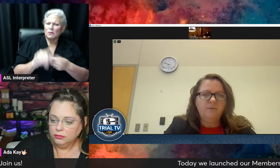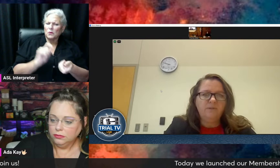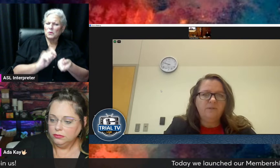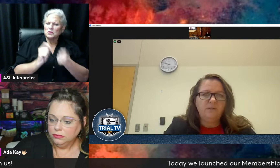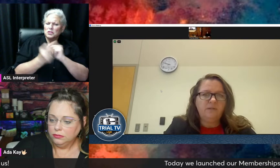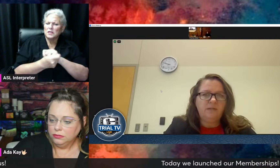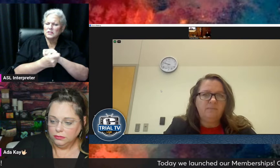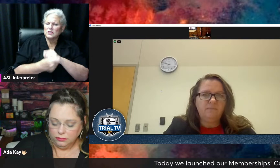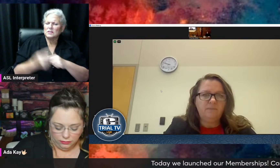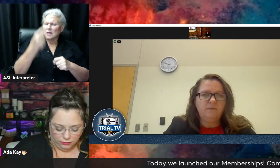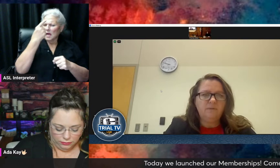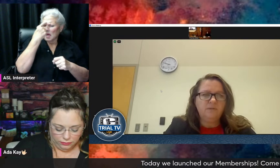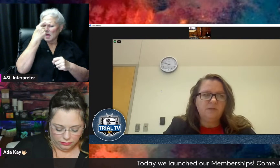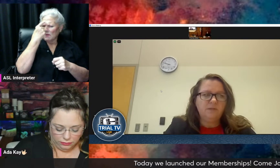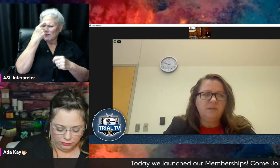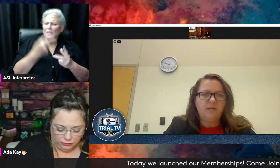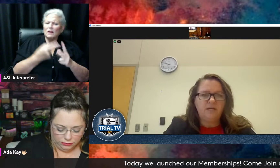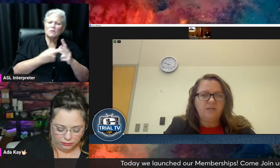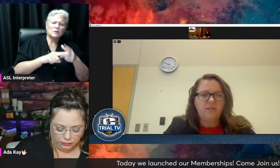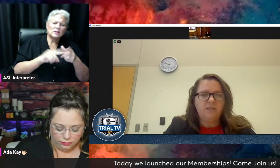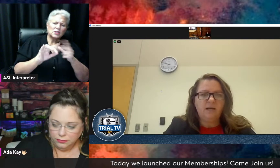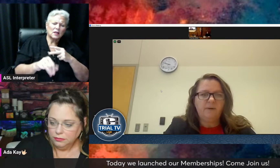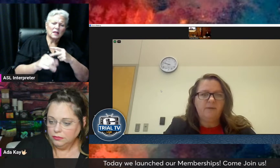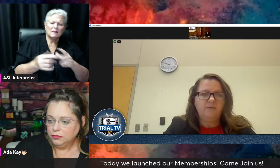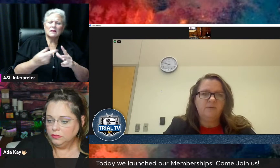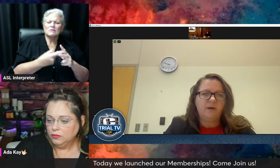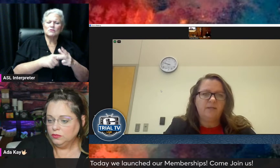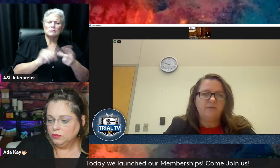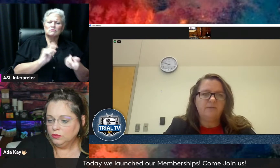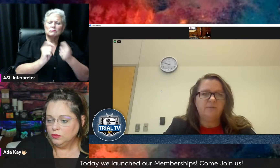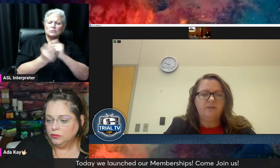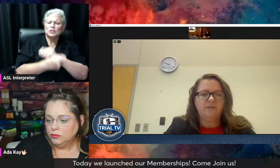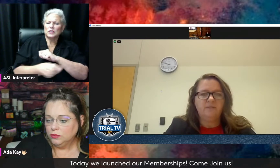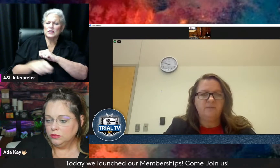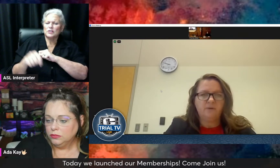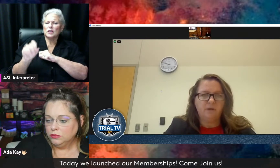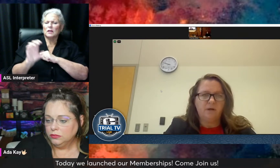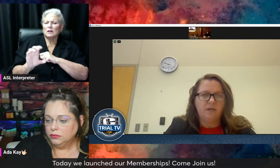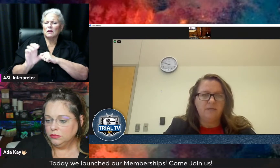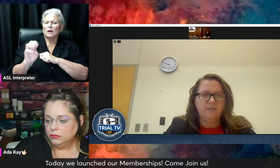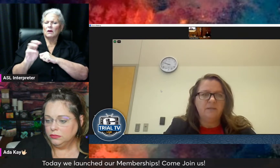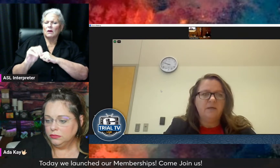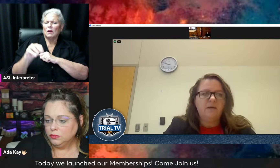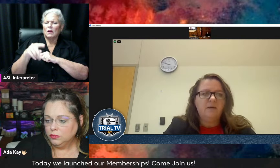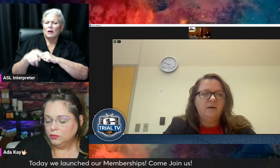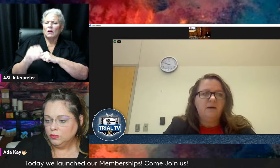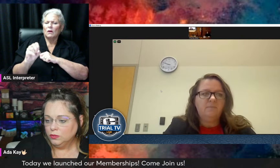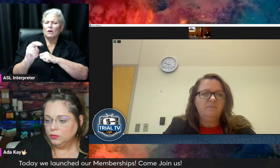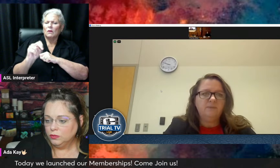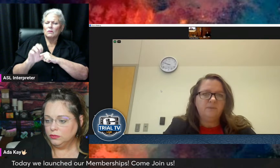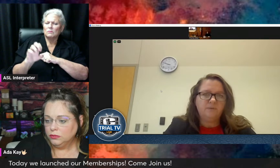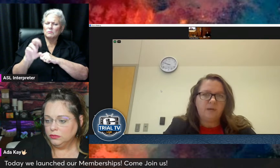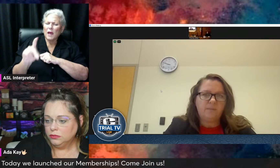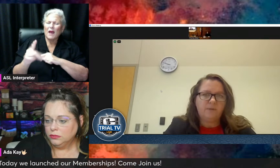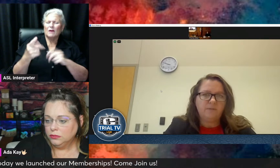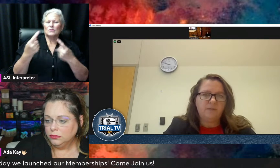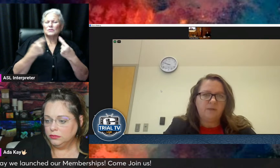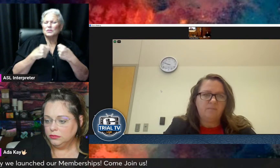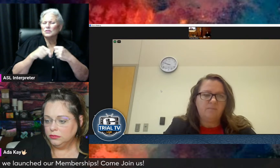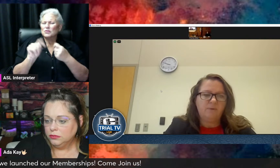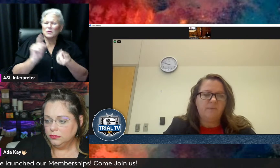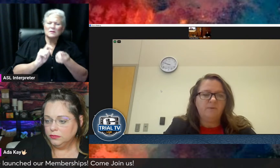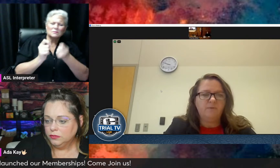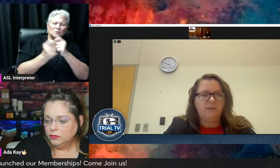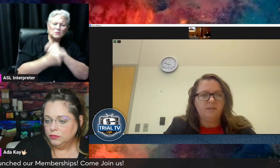I think originally they started changing the compound to try and circumvent some of the laws. Some of those compounds